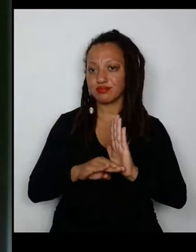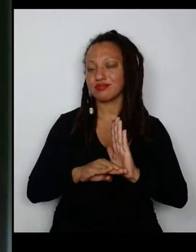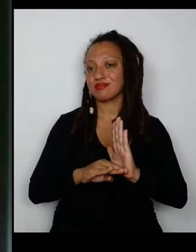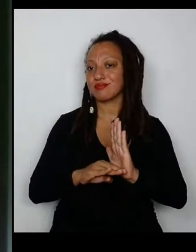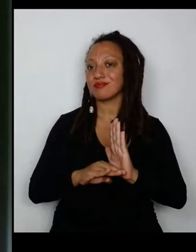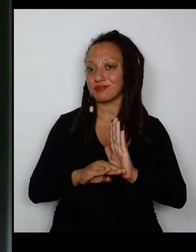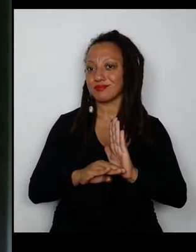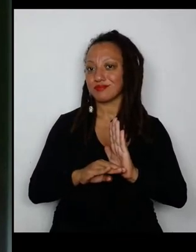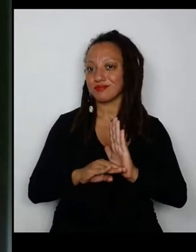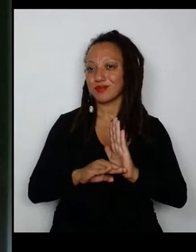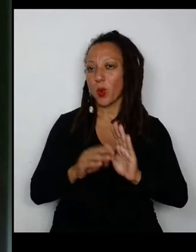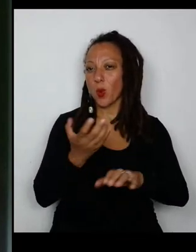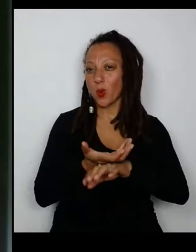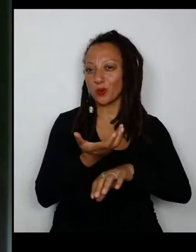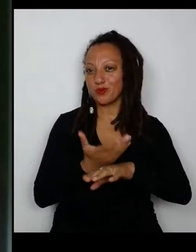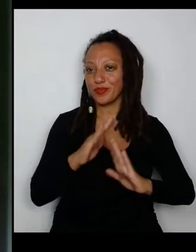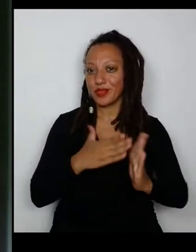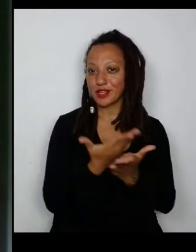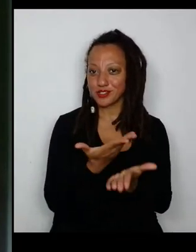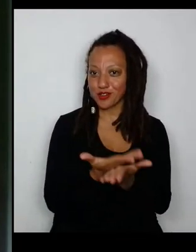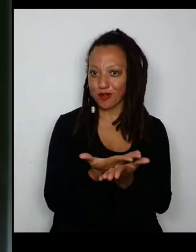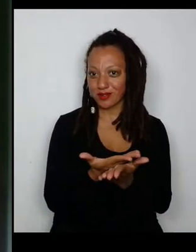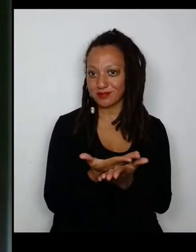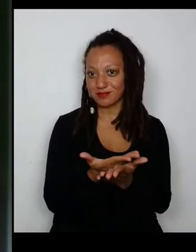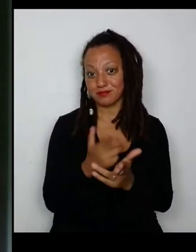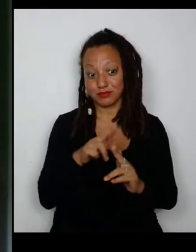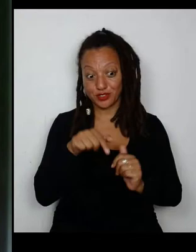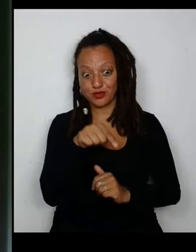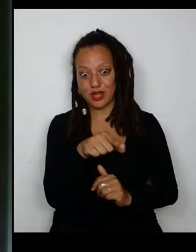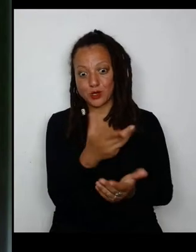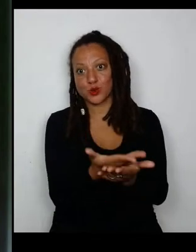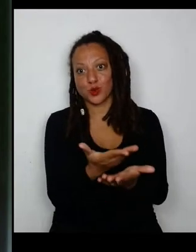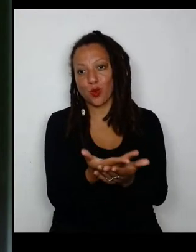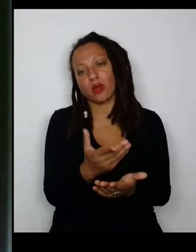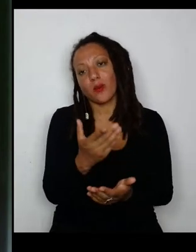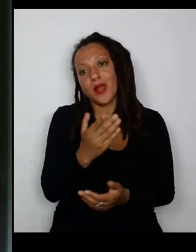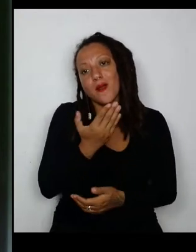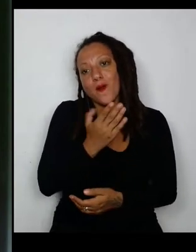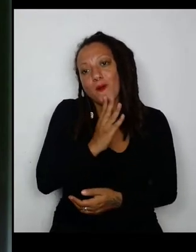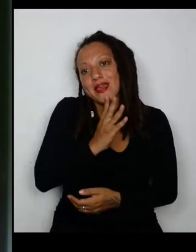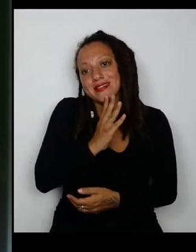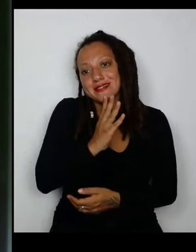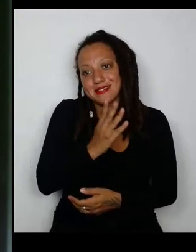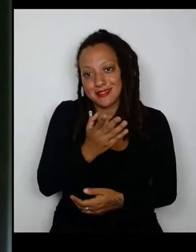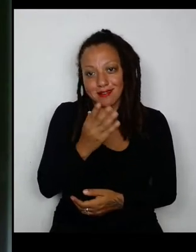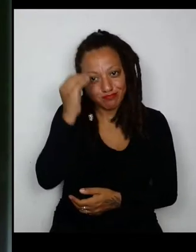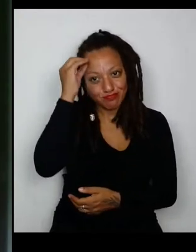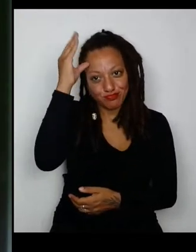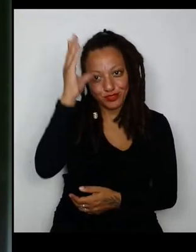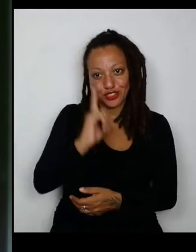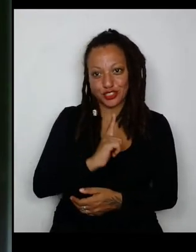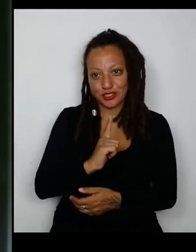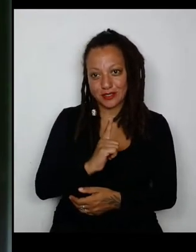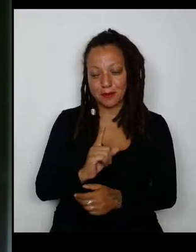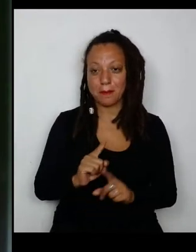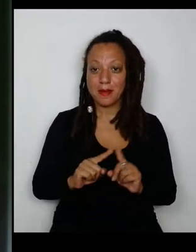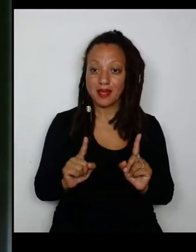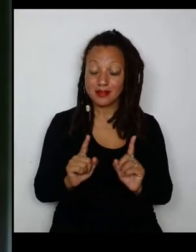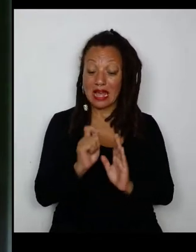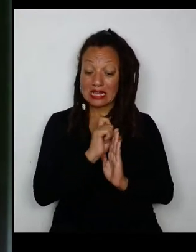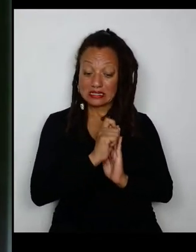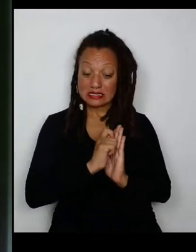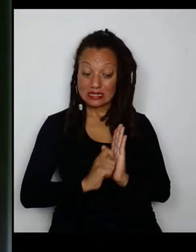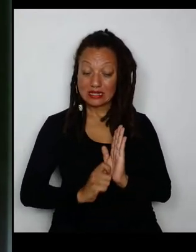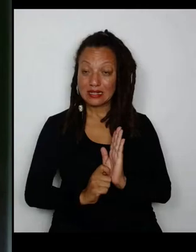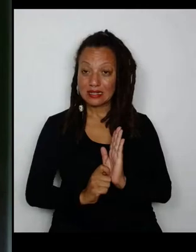as but what he writes and when they can sort of back me up here is that he is